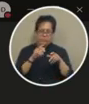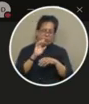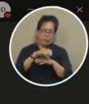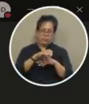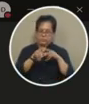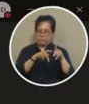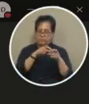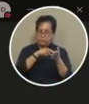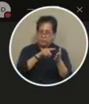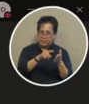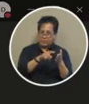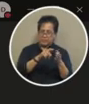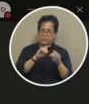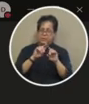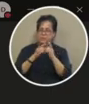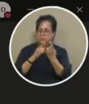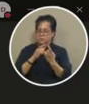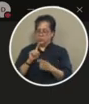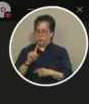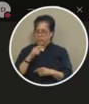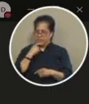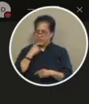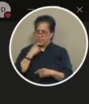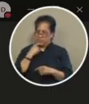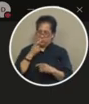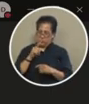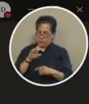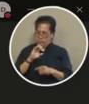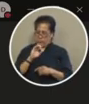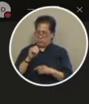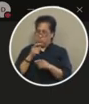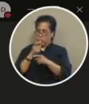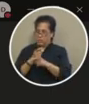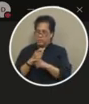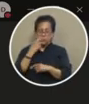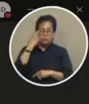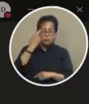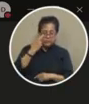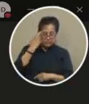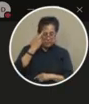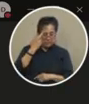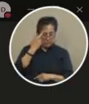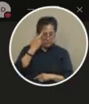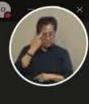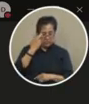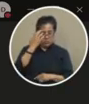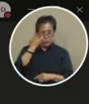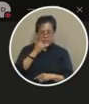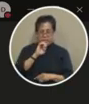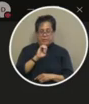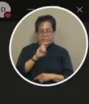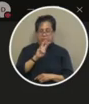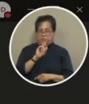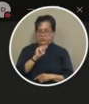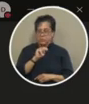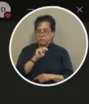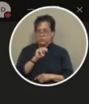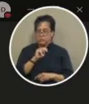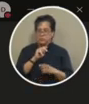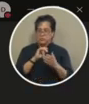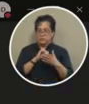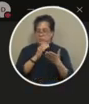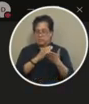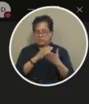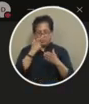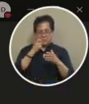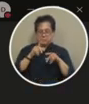think Representative Schwartzbein said it 100% right. The reason that these eviction stops are in place is because people